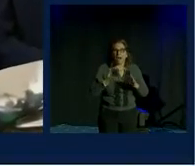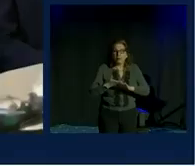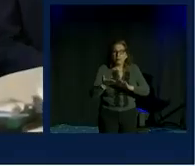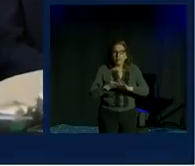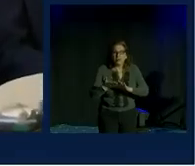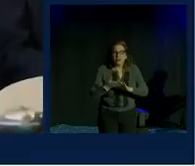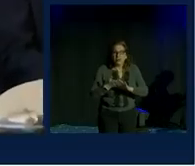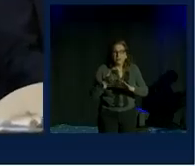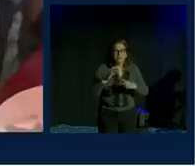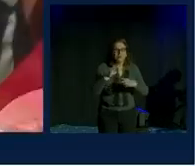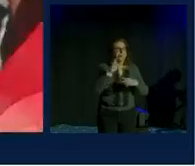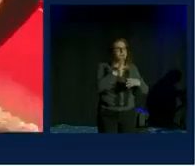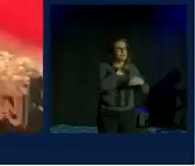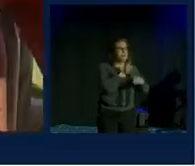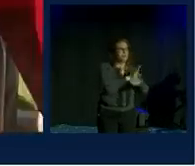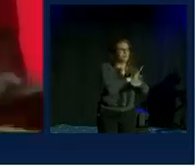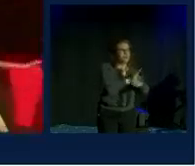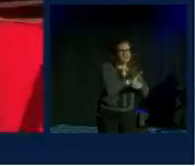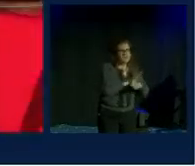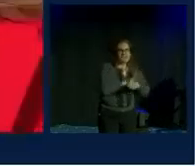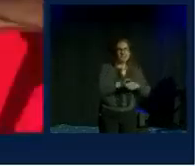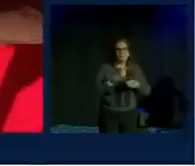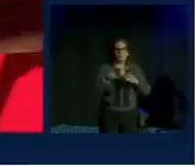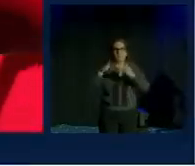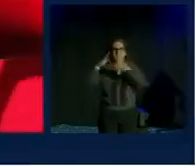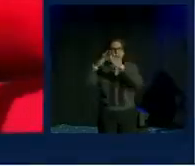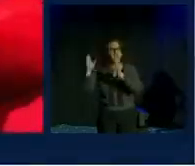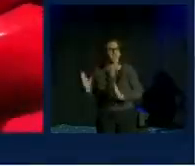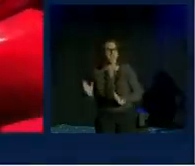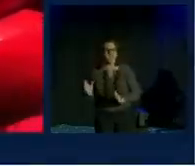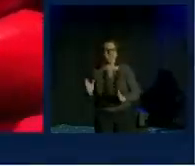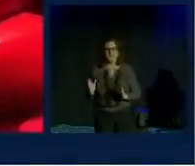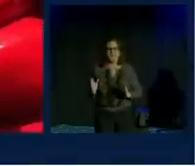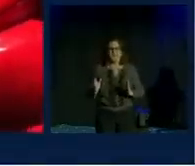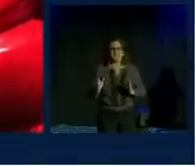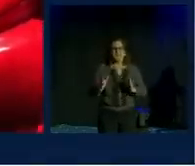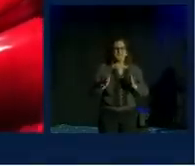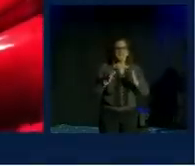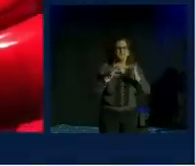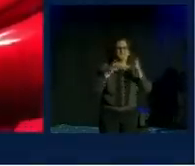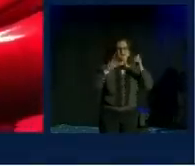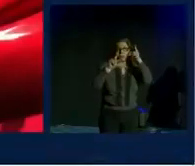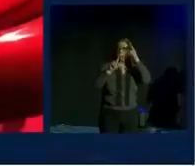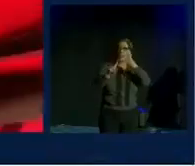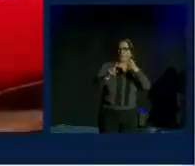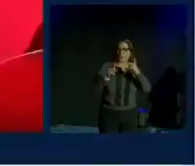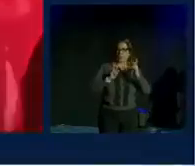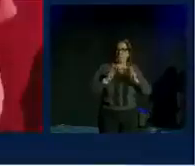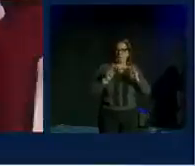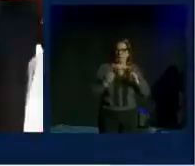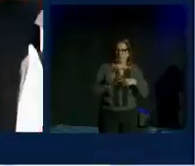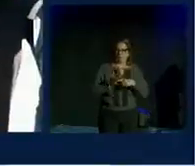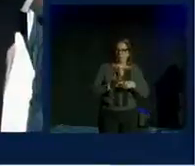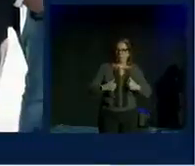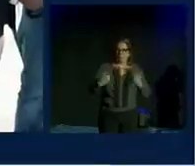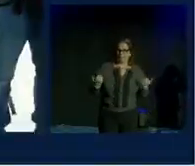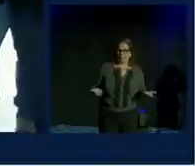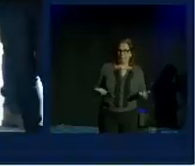businesses, and housing so that more people can afford to live in our growing and vibrant city. And that